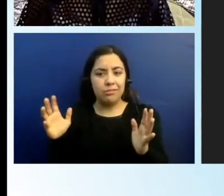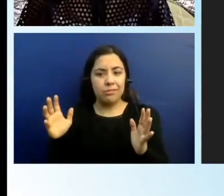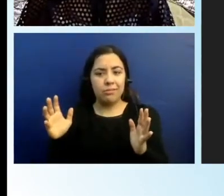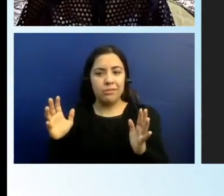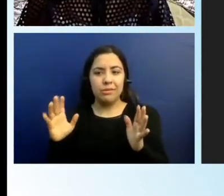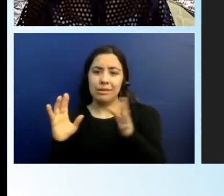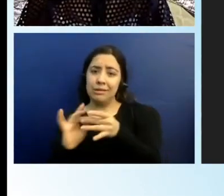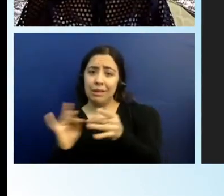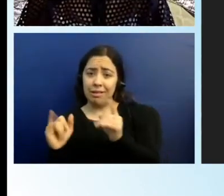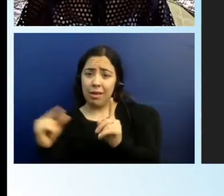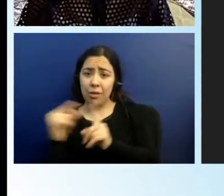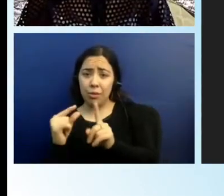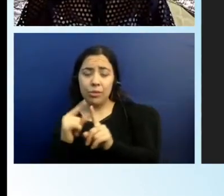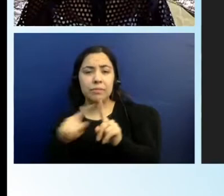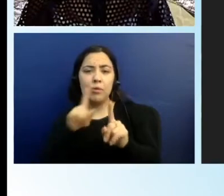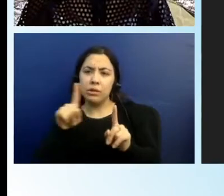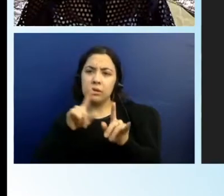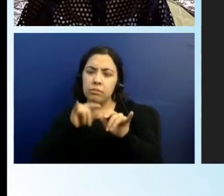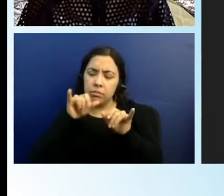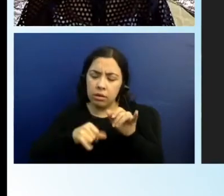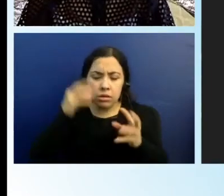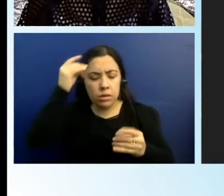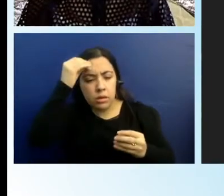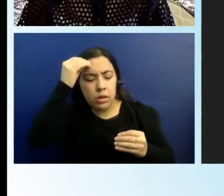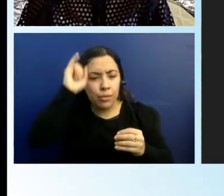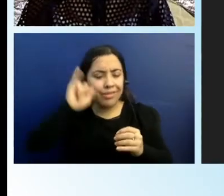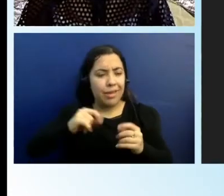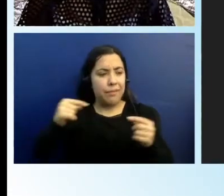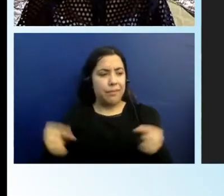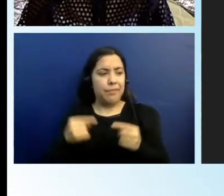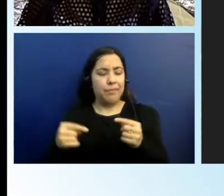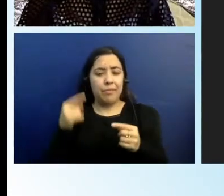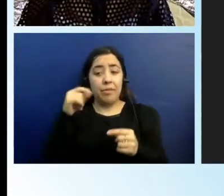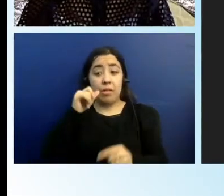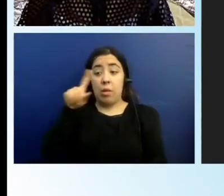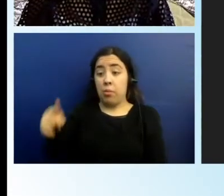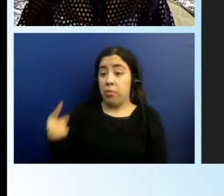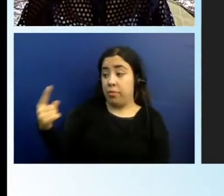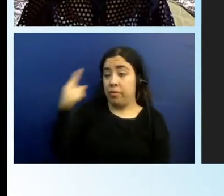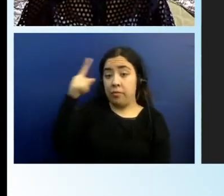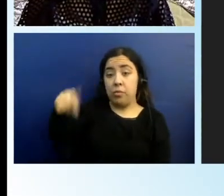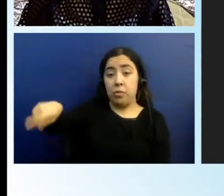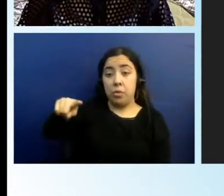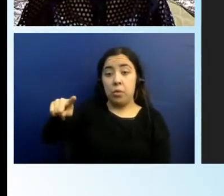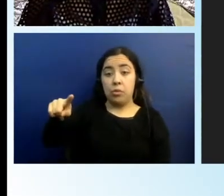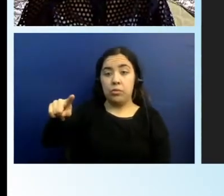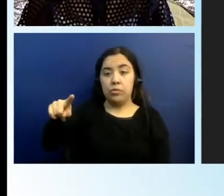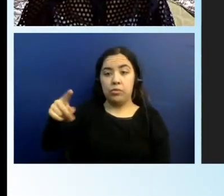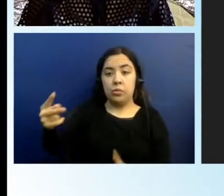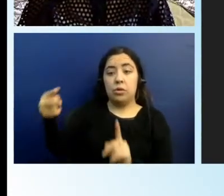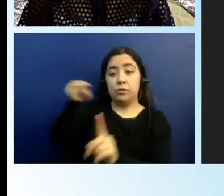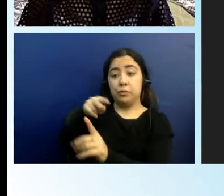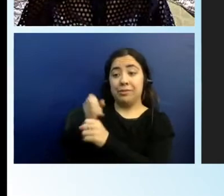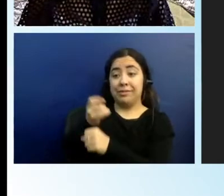are really sitting with the pain, not just for those who were the recipients, but those who were the actors.